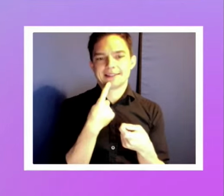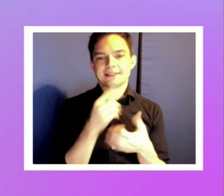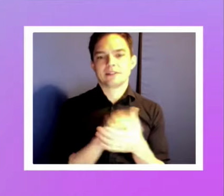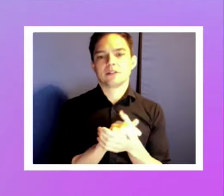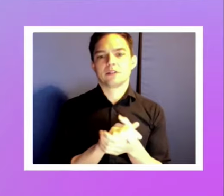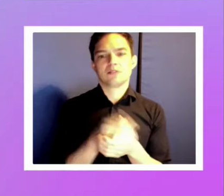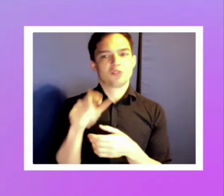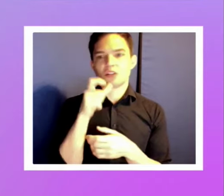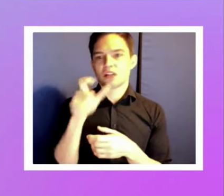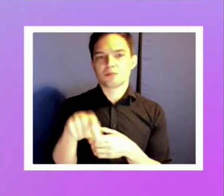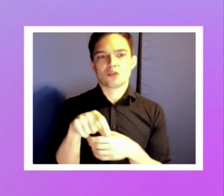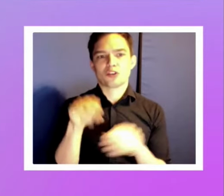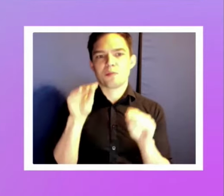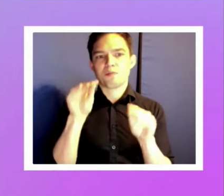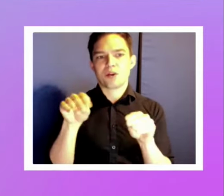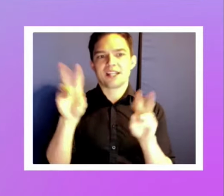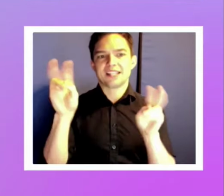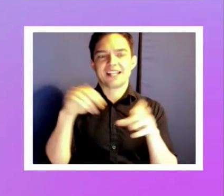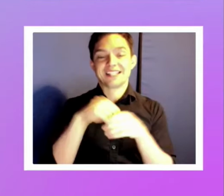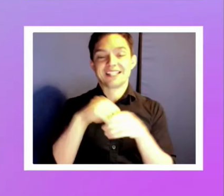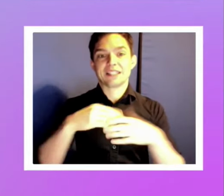you're not supposed to put a title in the body.